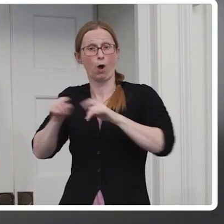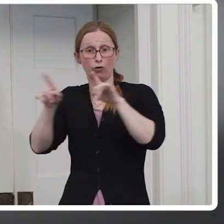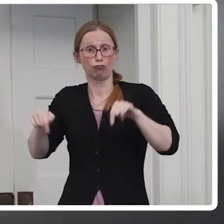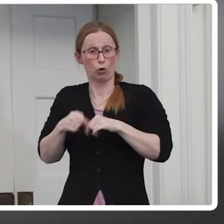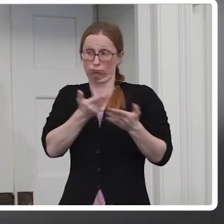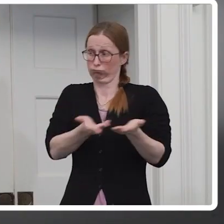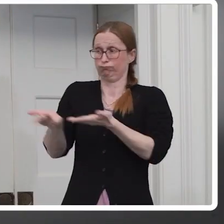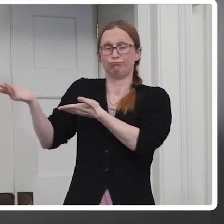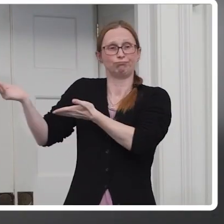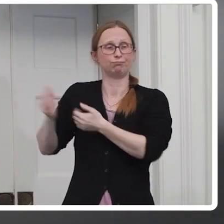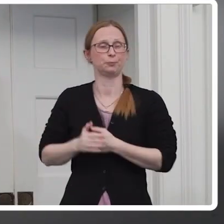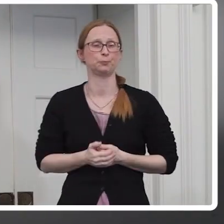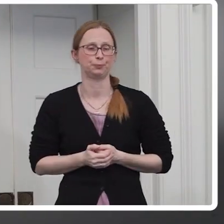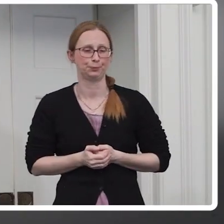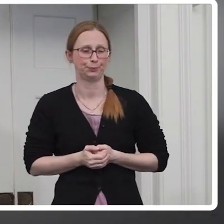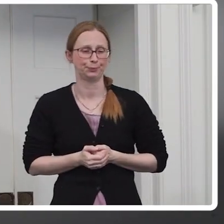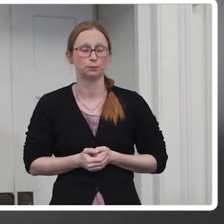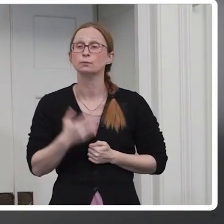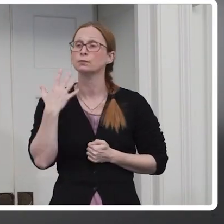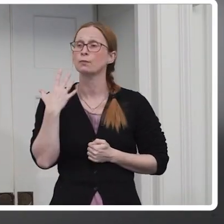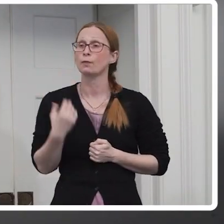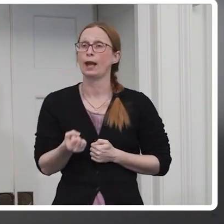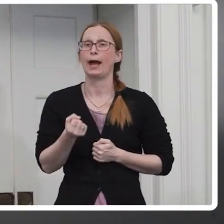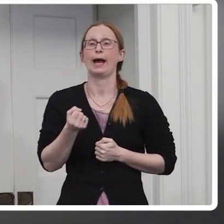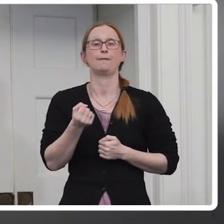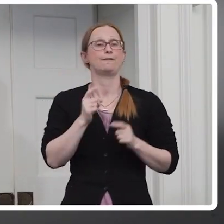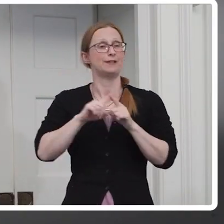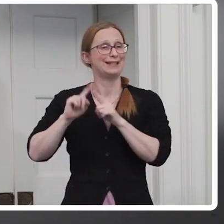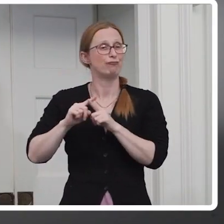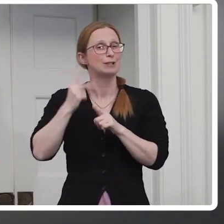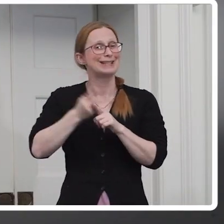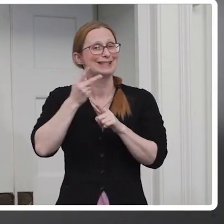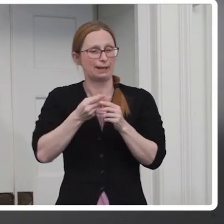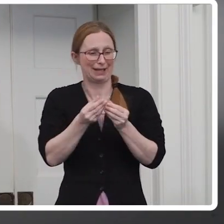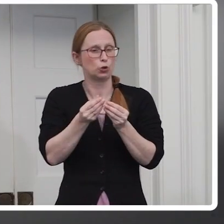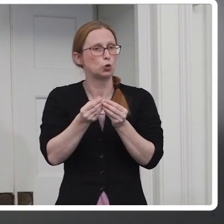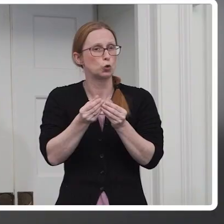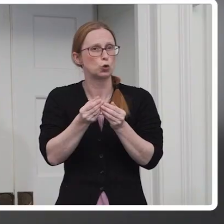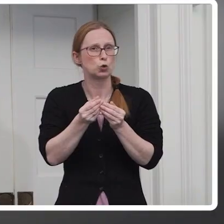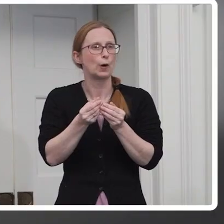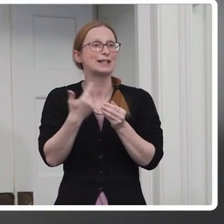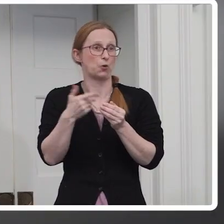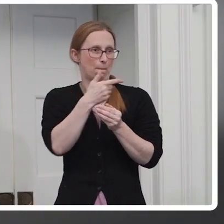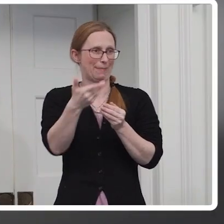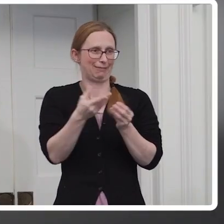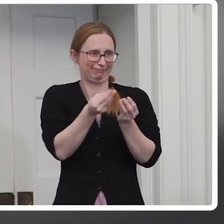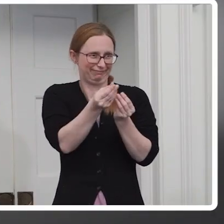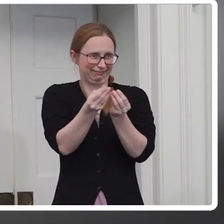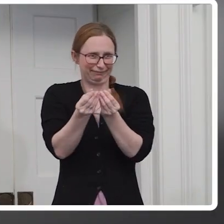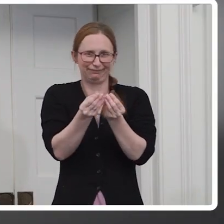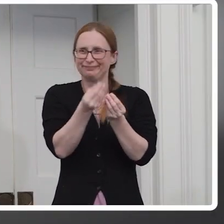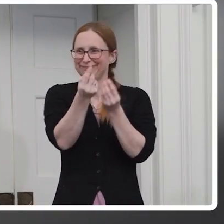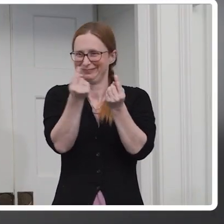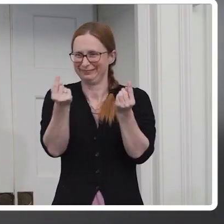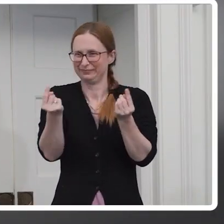throughout the event whenever you like. We have a selection of stimming toys, stimming things which you've all been